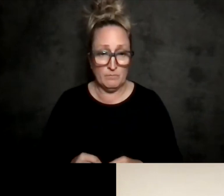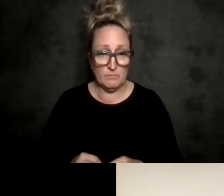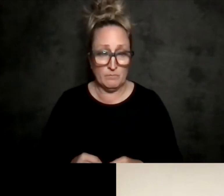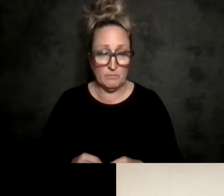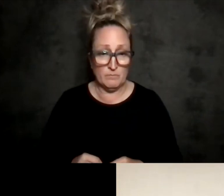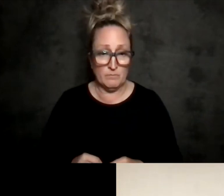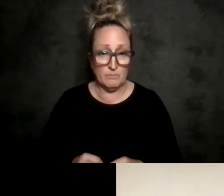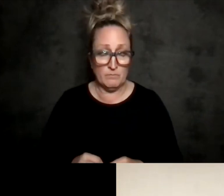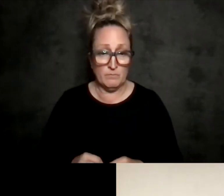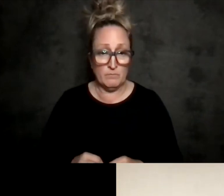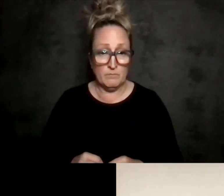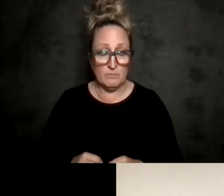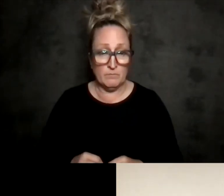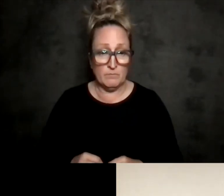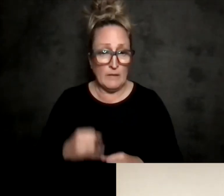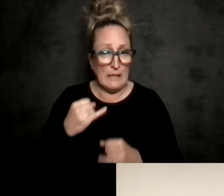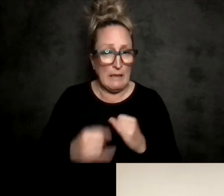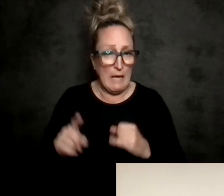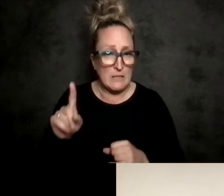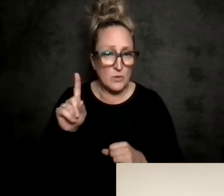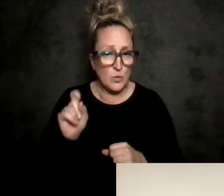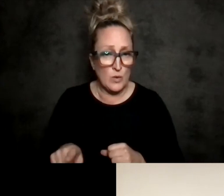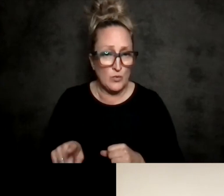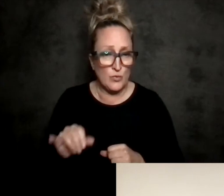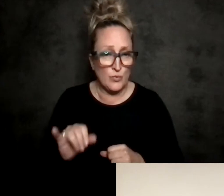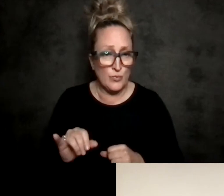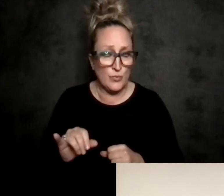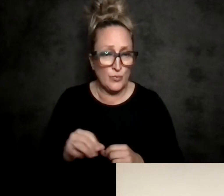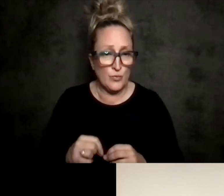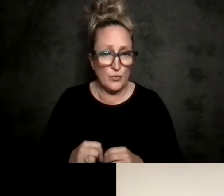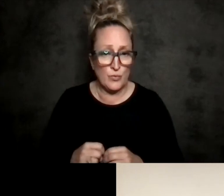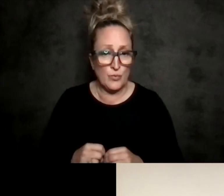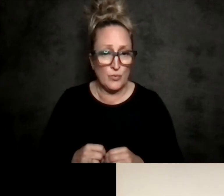click here. This will be a last question.